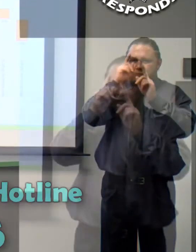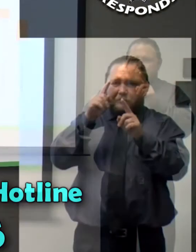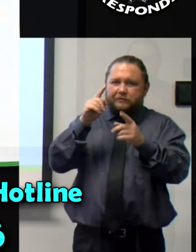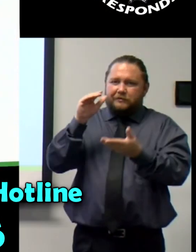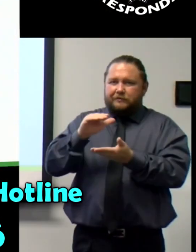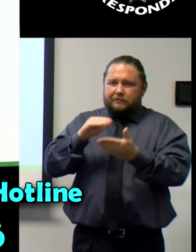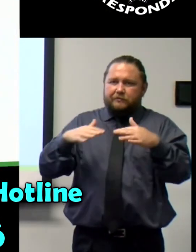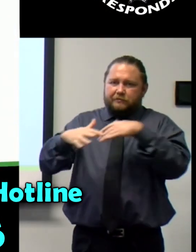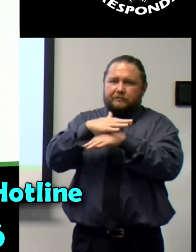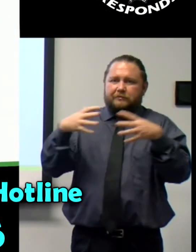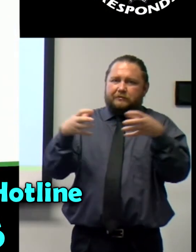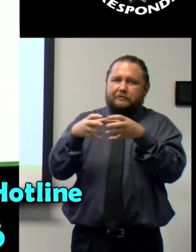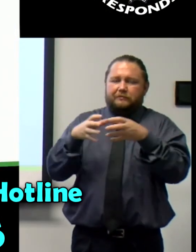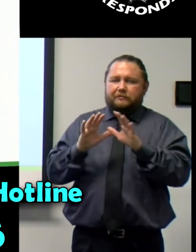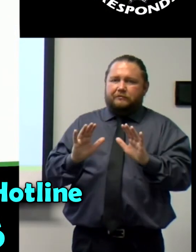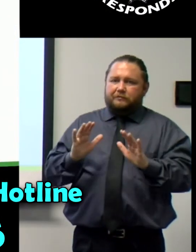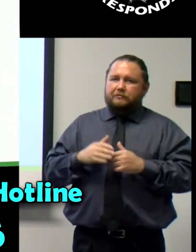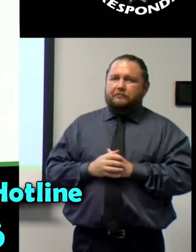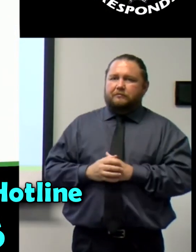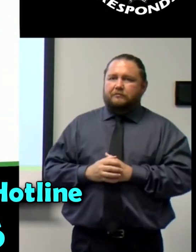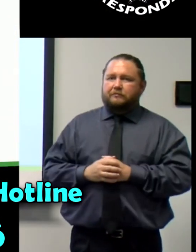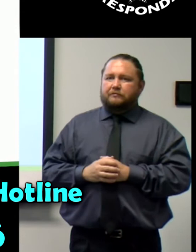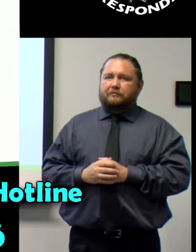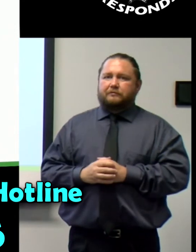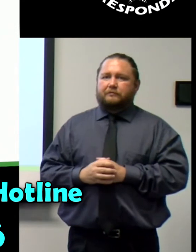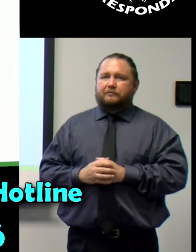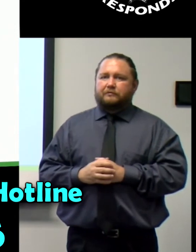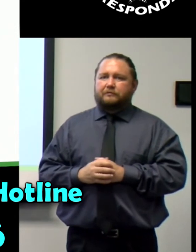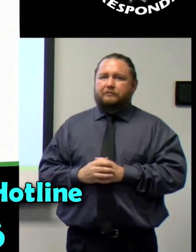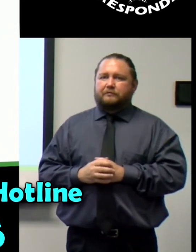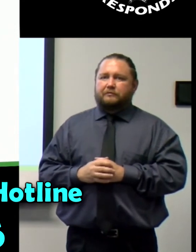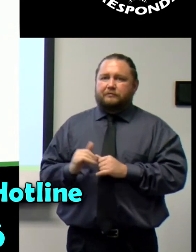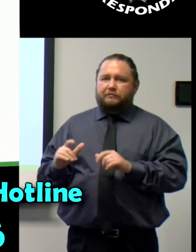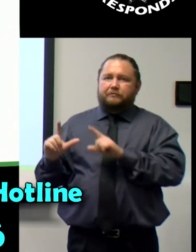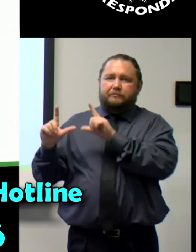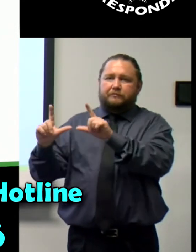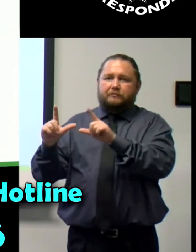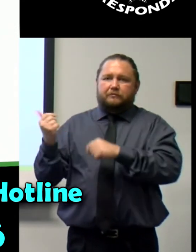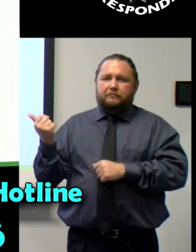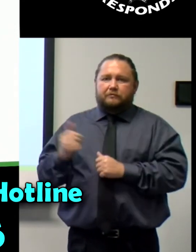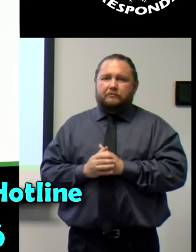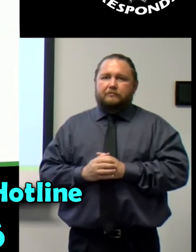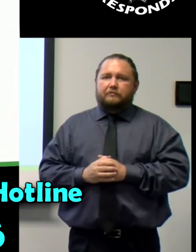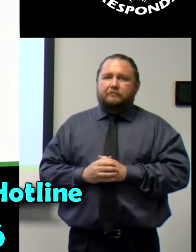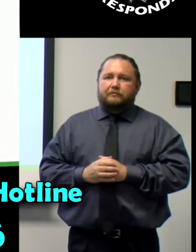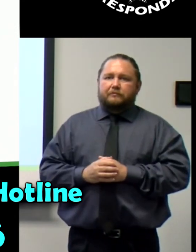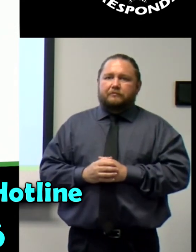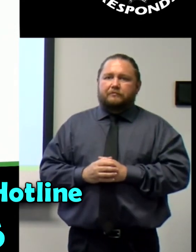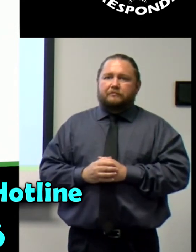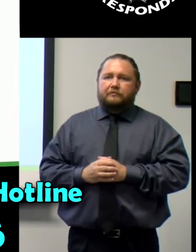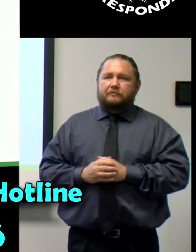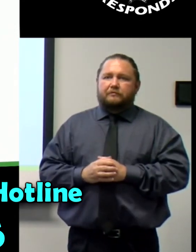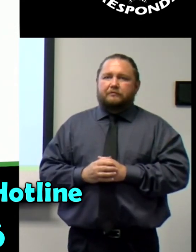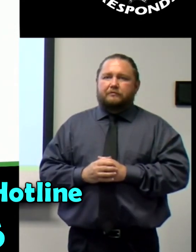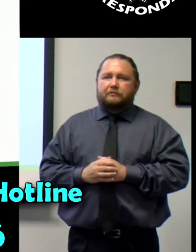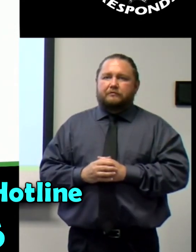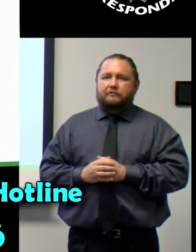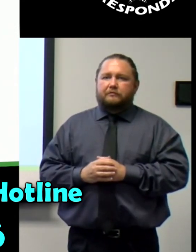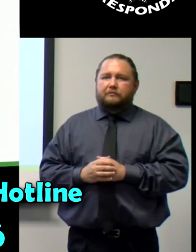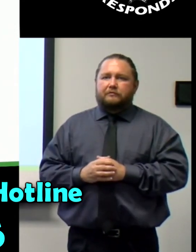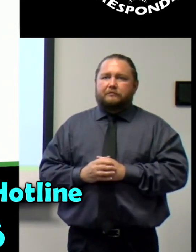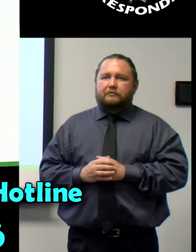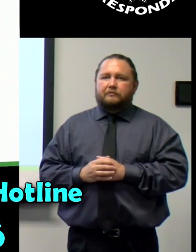I just wanted to show this one way that we are tracking or monitoring our activities in New Hampshire.